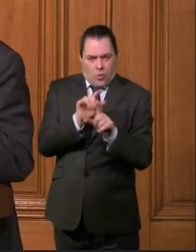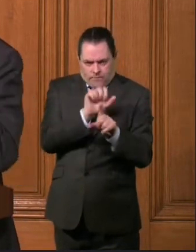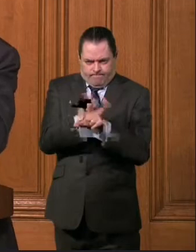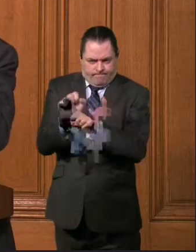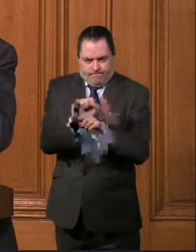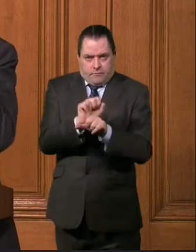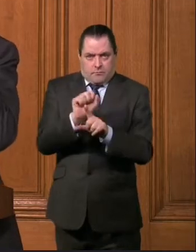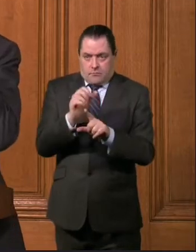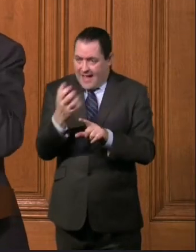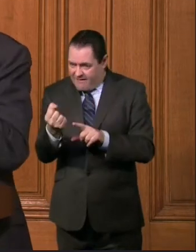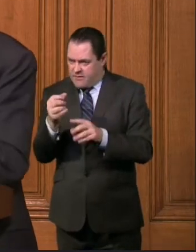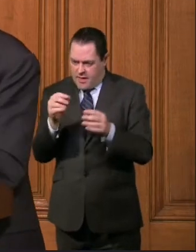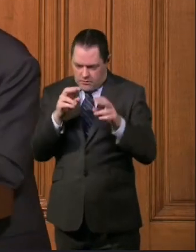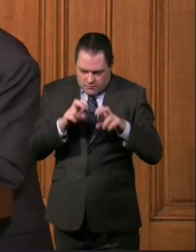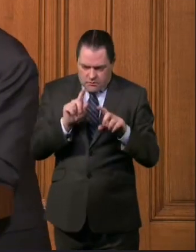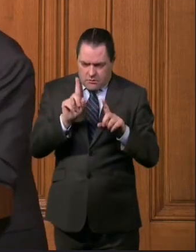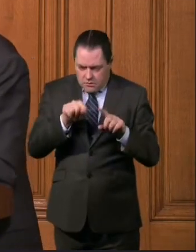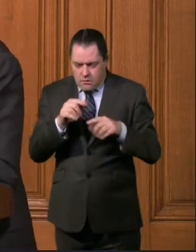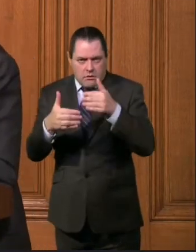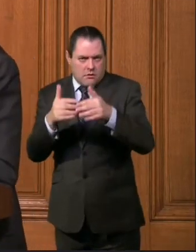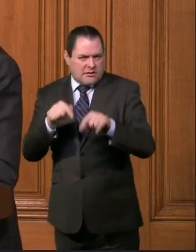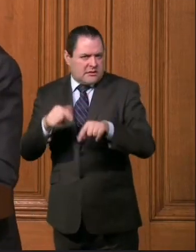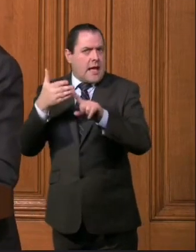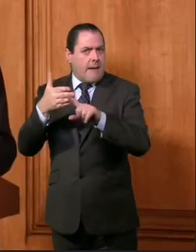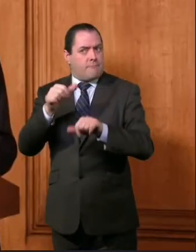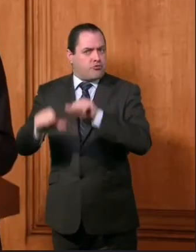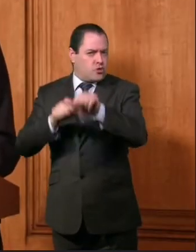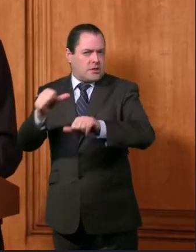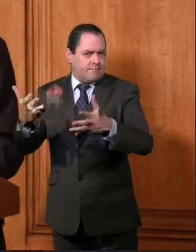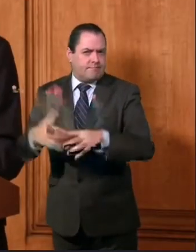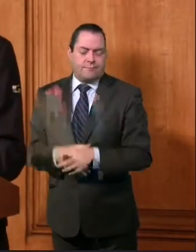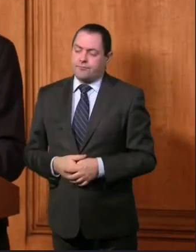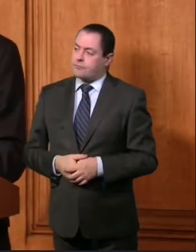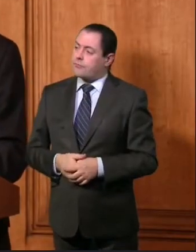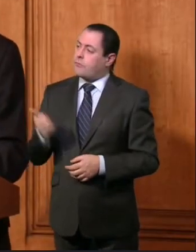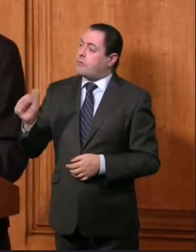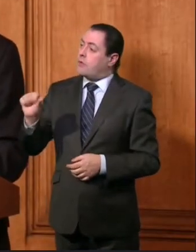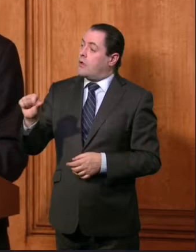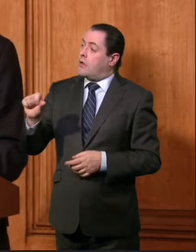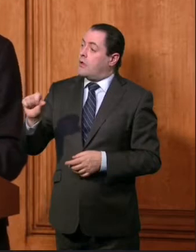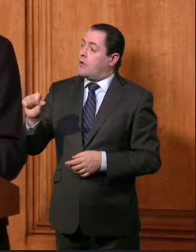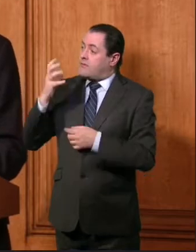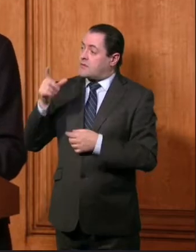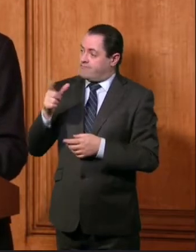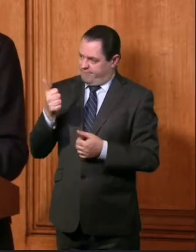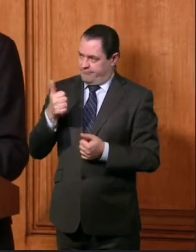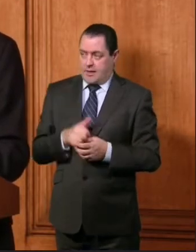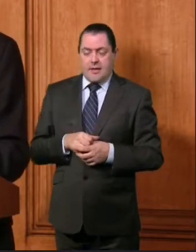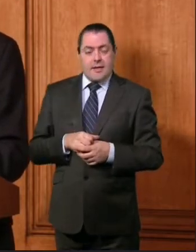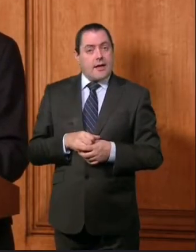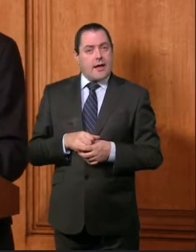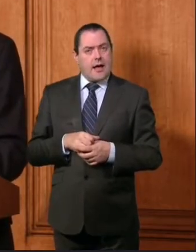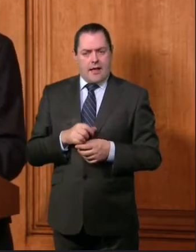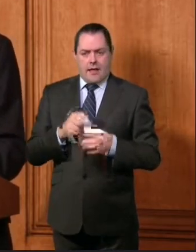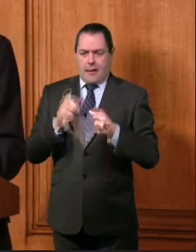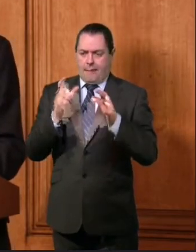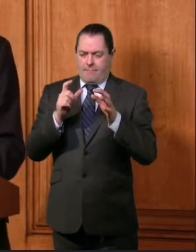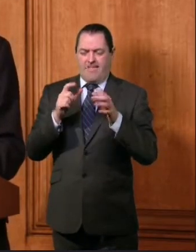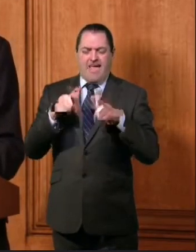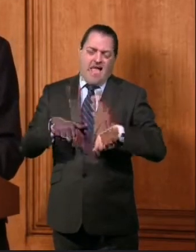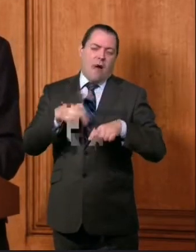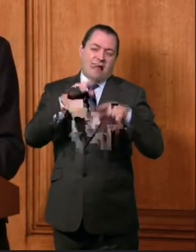to add anything to that? Well, I think the only thing to add is that the variant that we have here, the so-called B117 variant, is now spreading quite widely